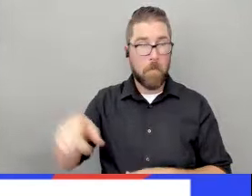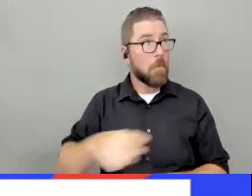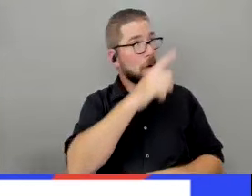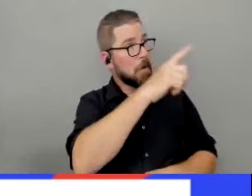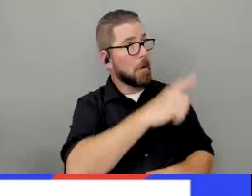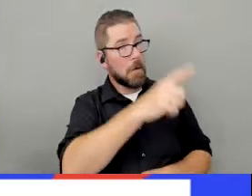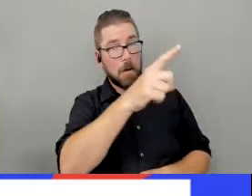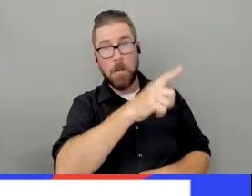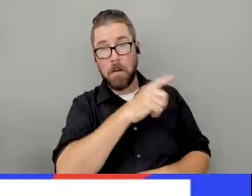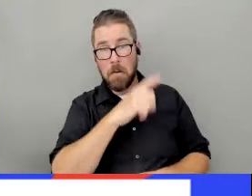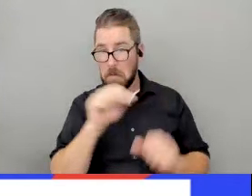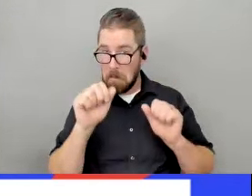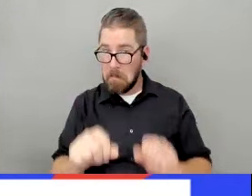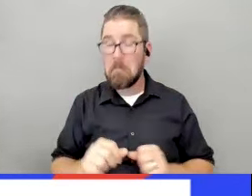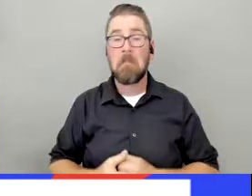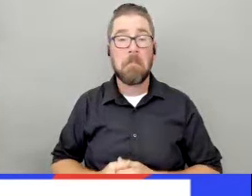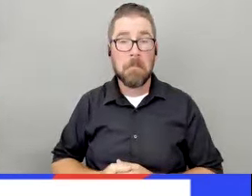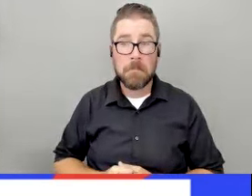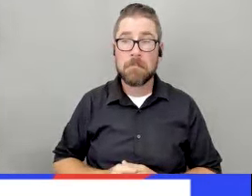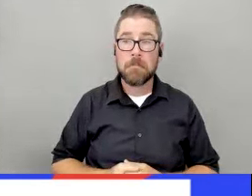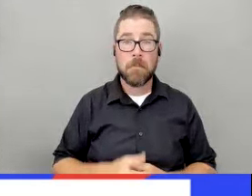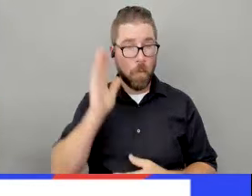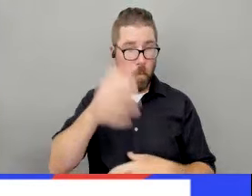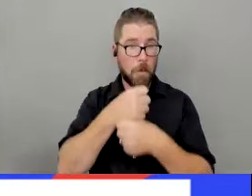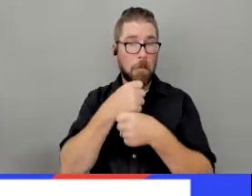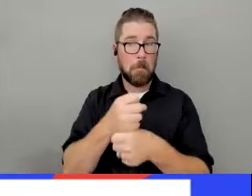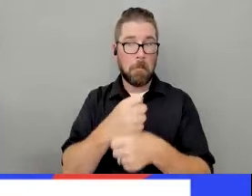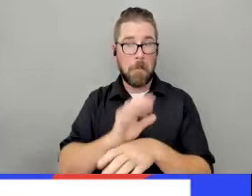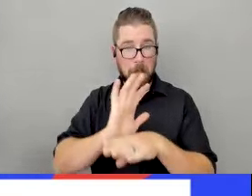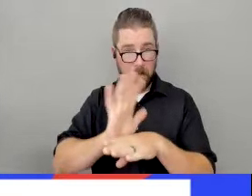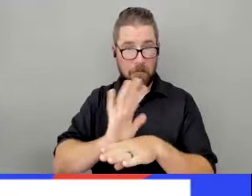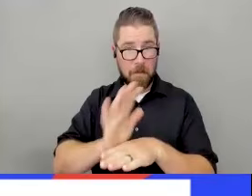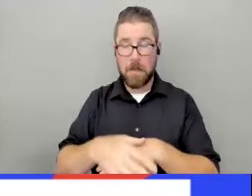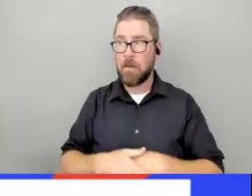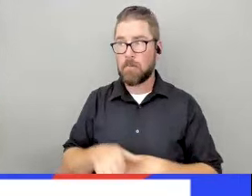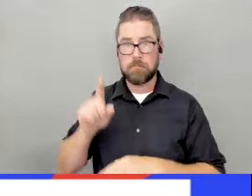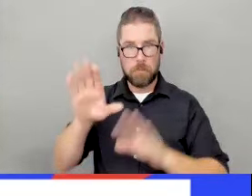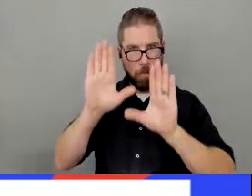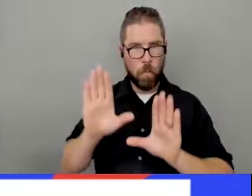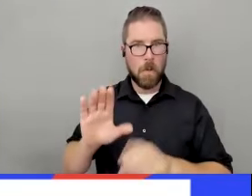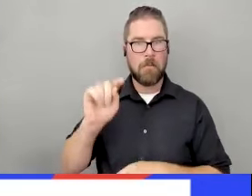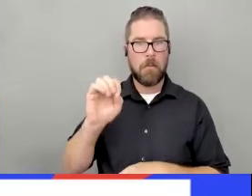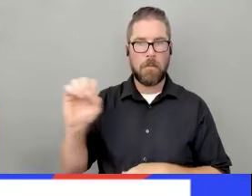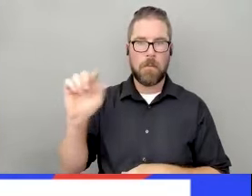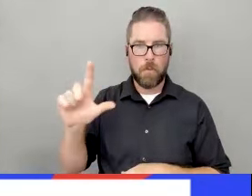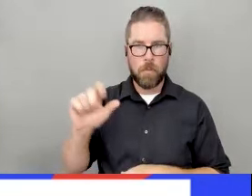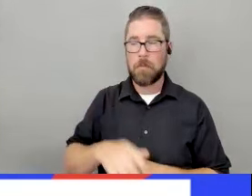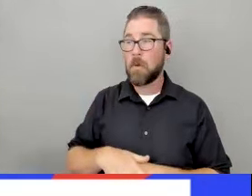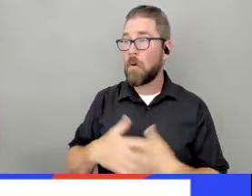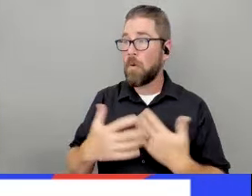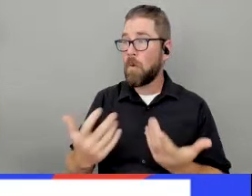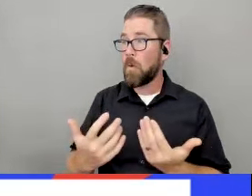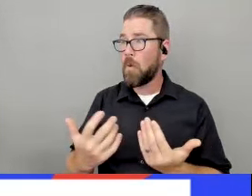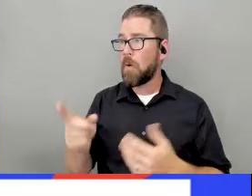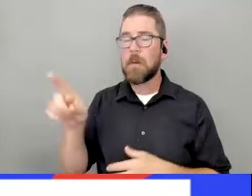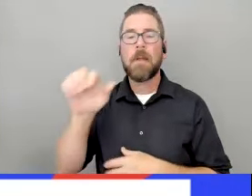whatever you have on the screen, and it will create your video. Screencast-O-Matic, great tool. Or you can add media. So I'm going to be